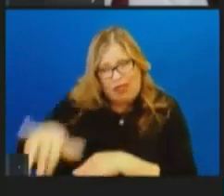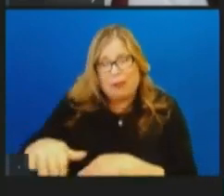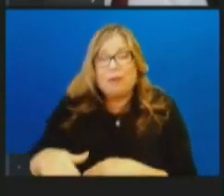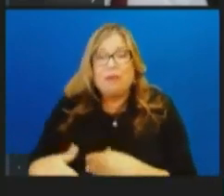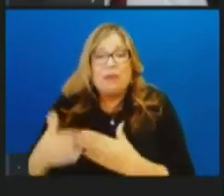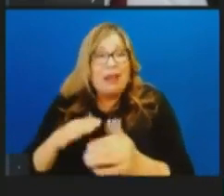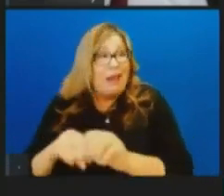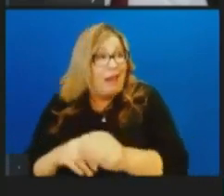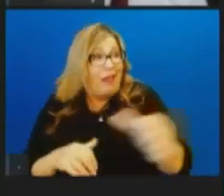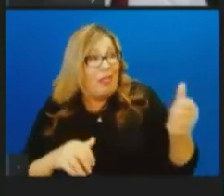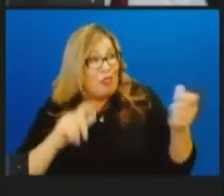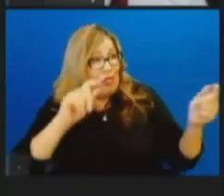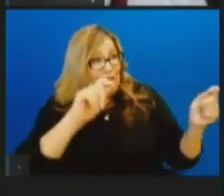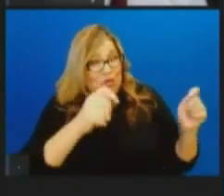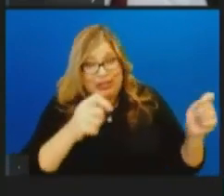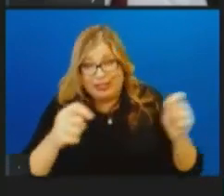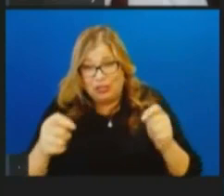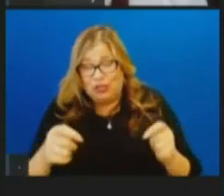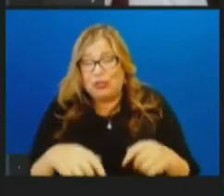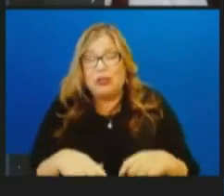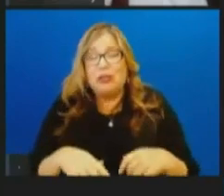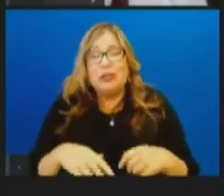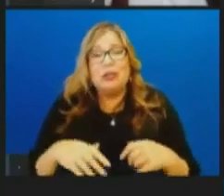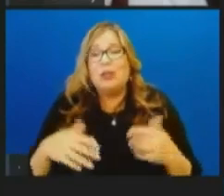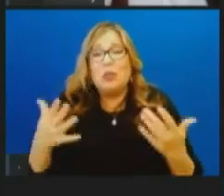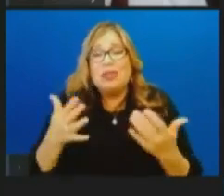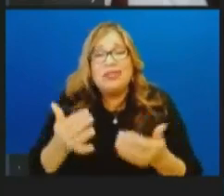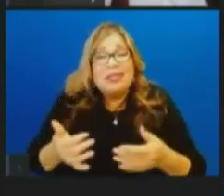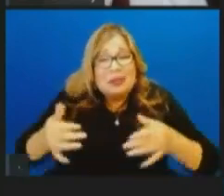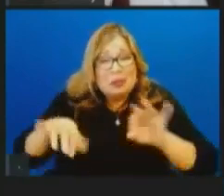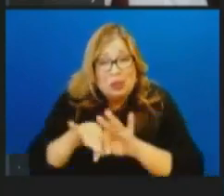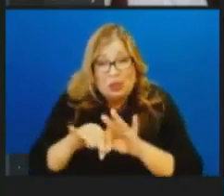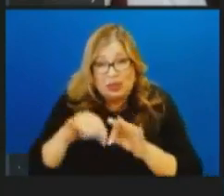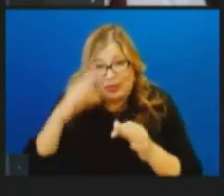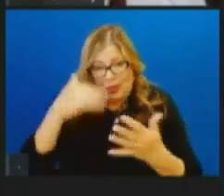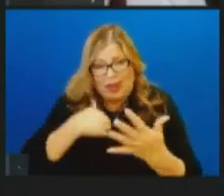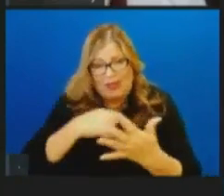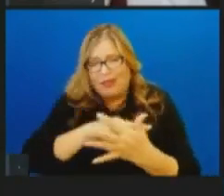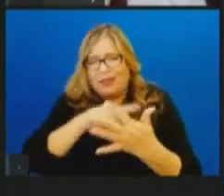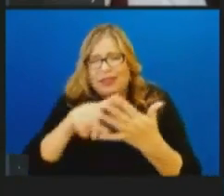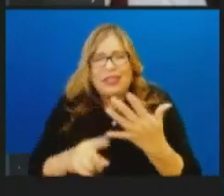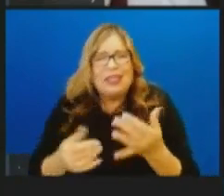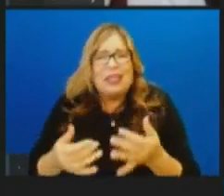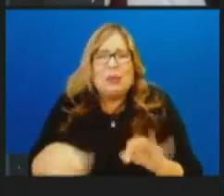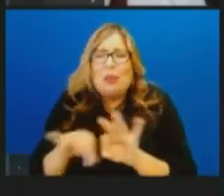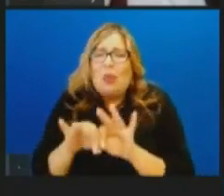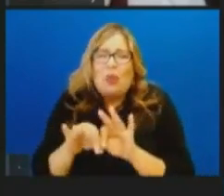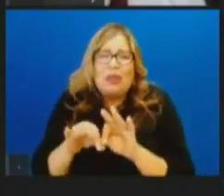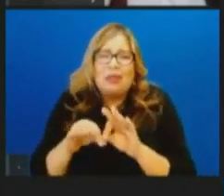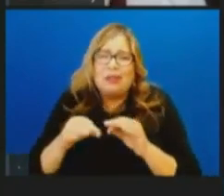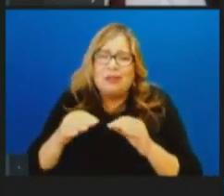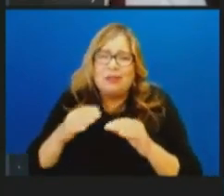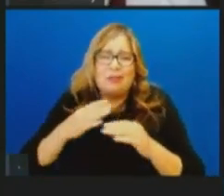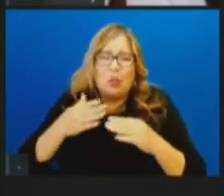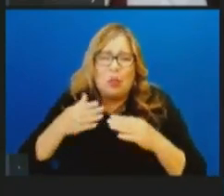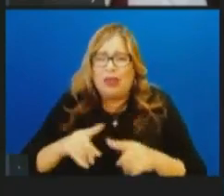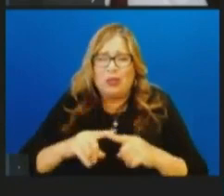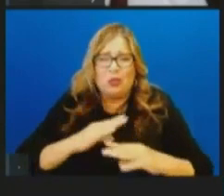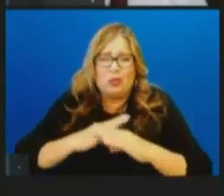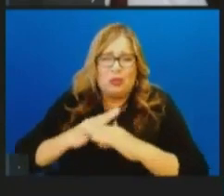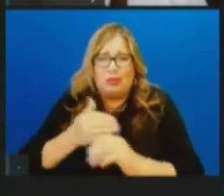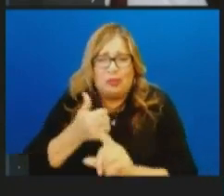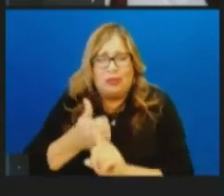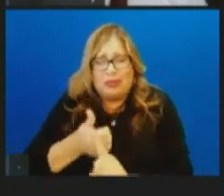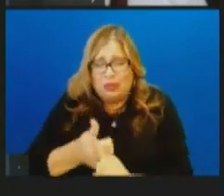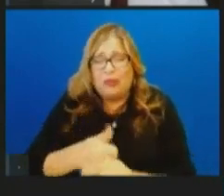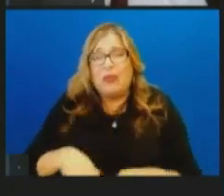happen, the presence, the availability of these important tools, not just only when we need them the most, but